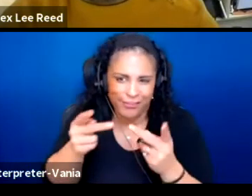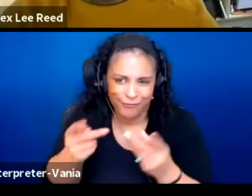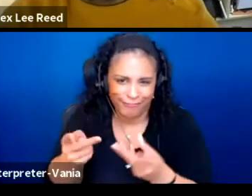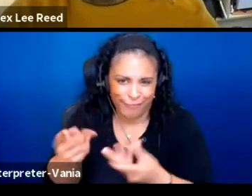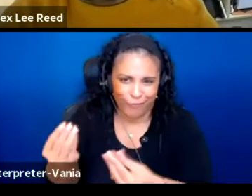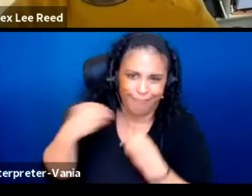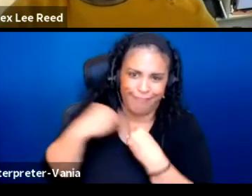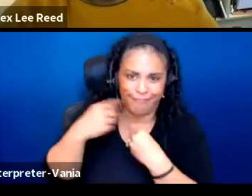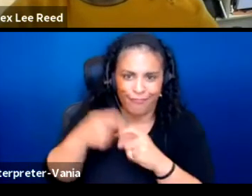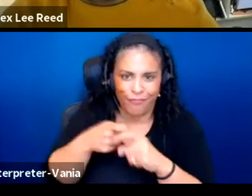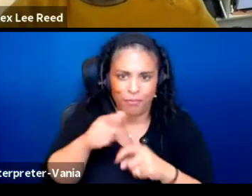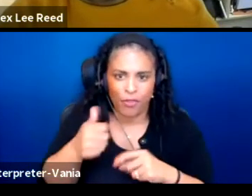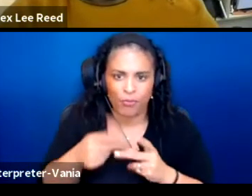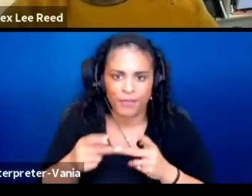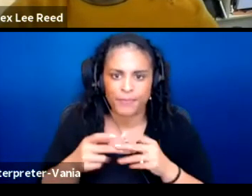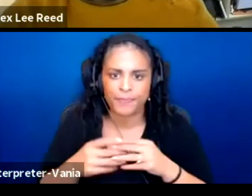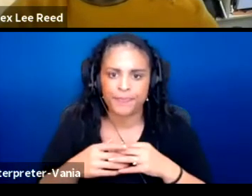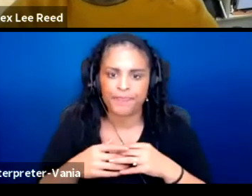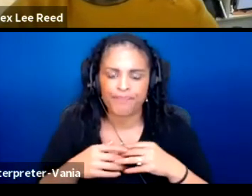else.